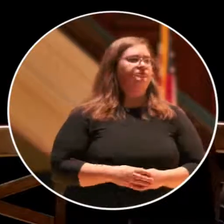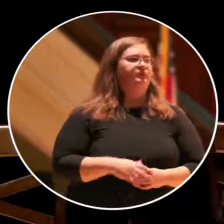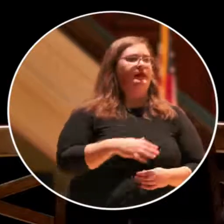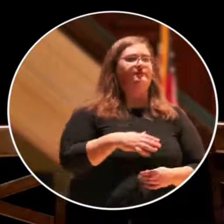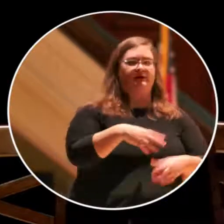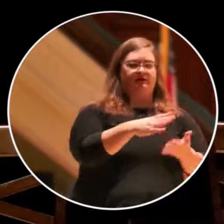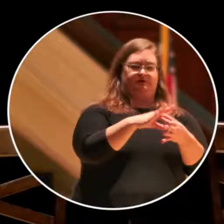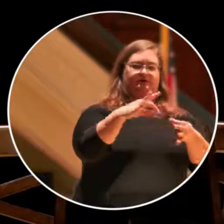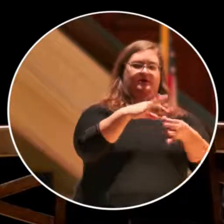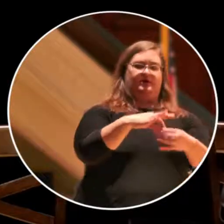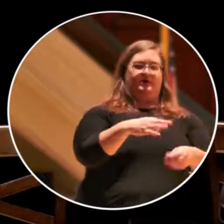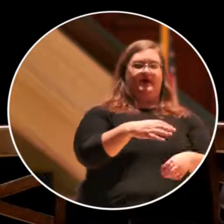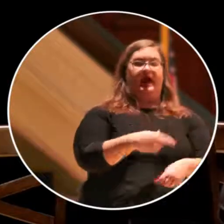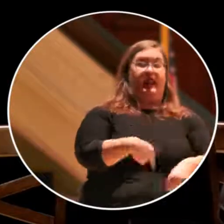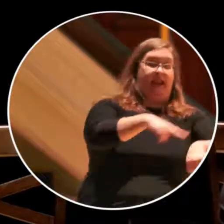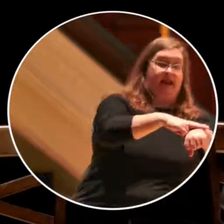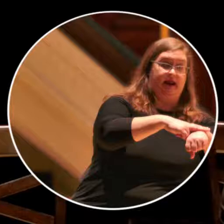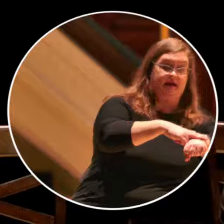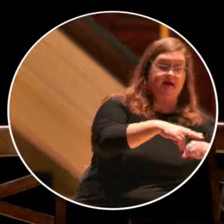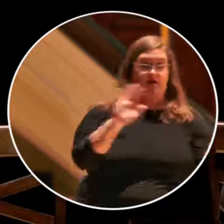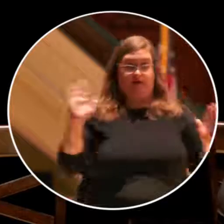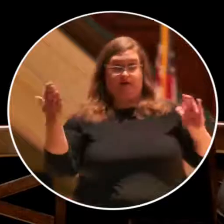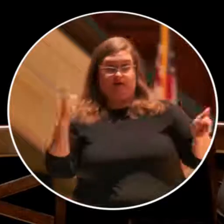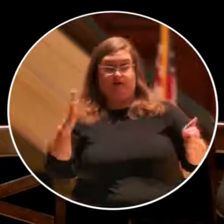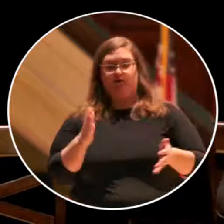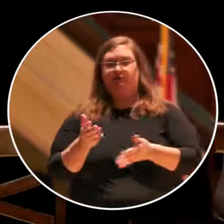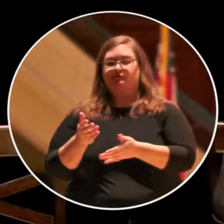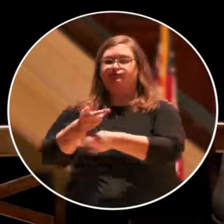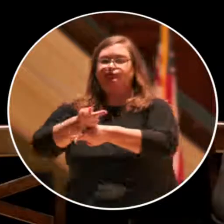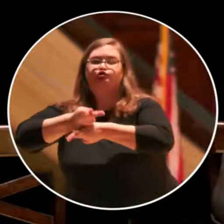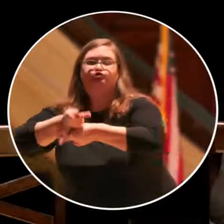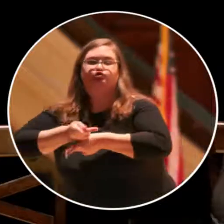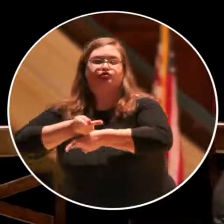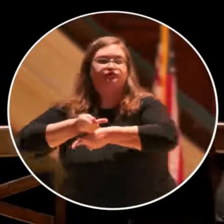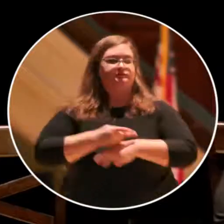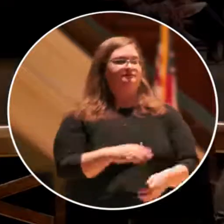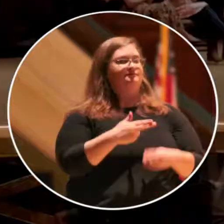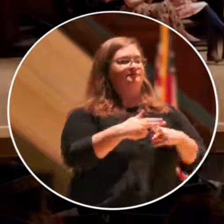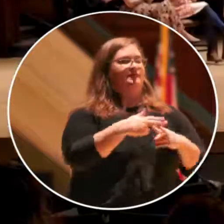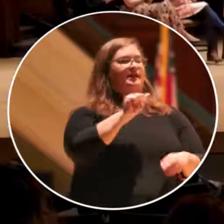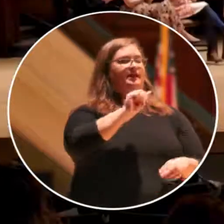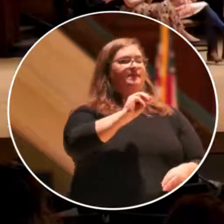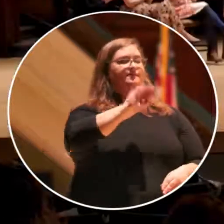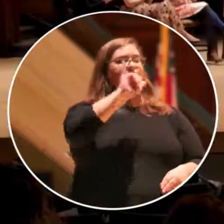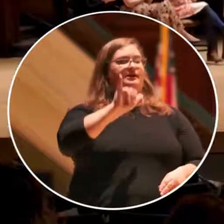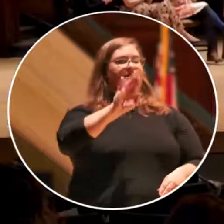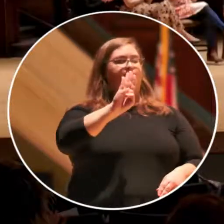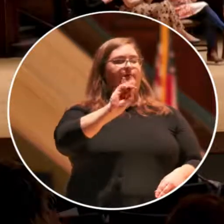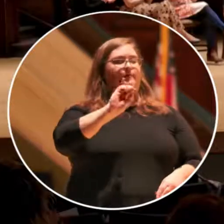Nurture. Please welcome Amy Boyle Johnston.